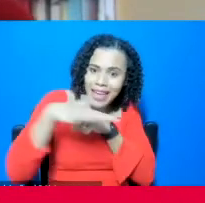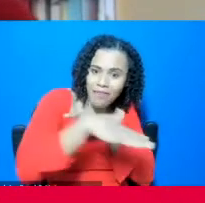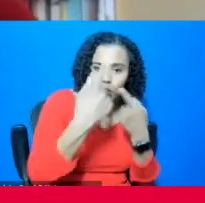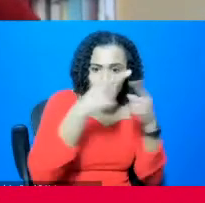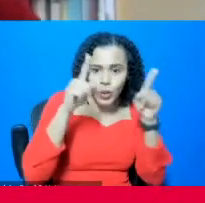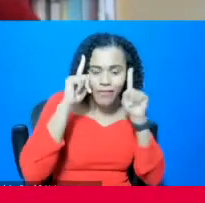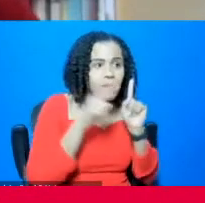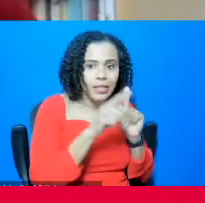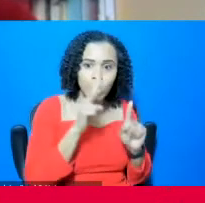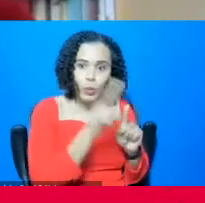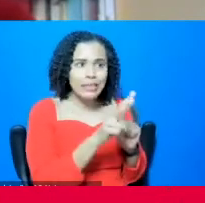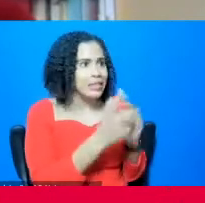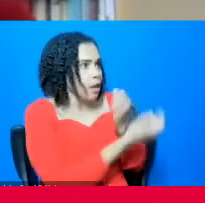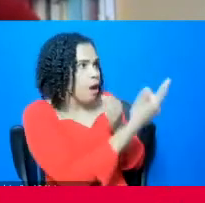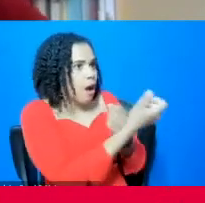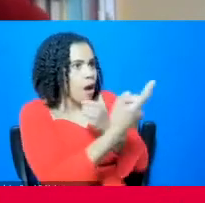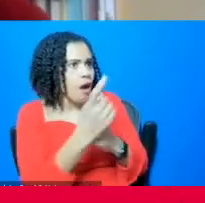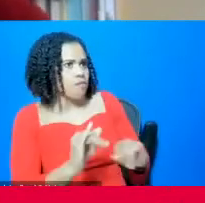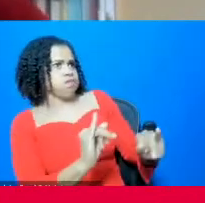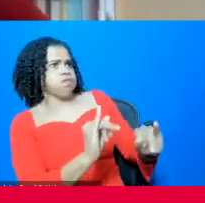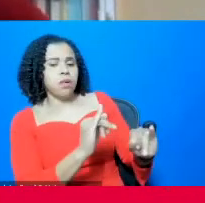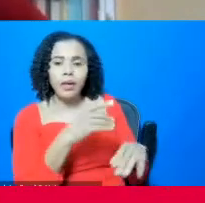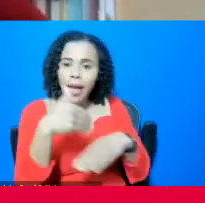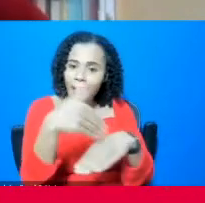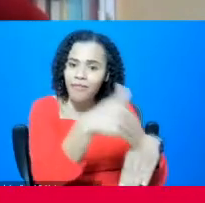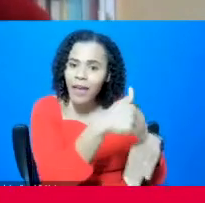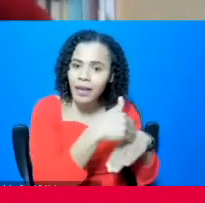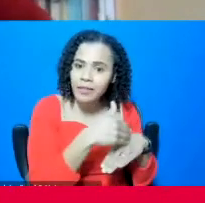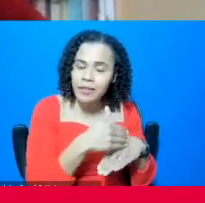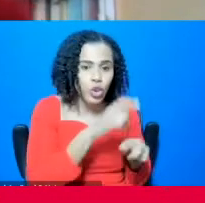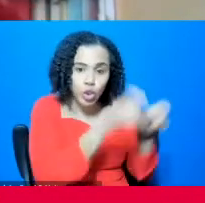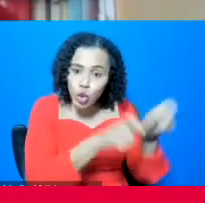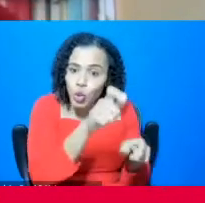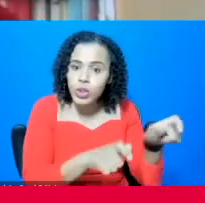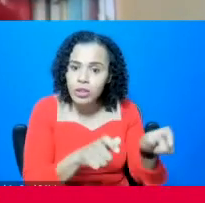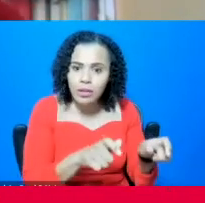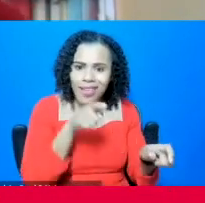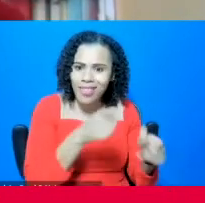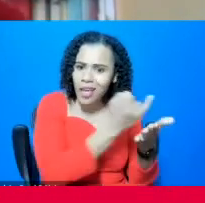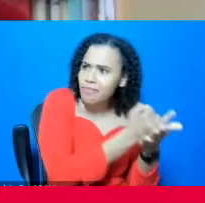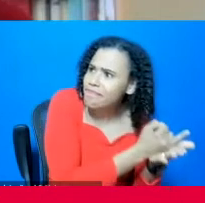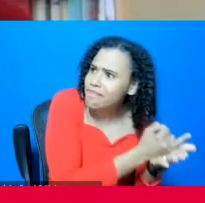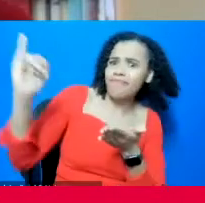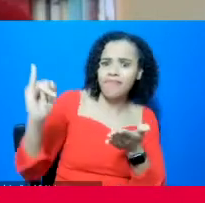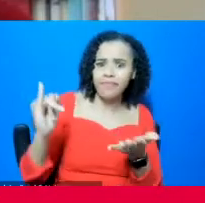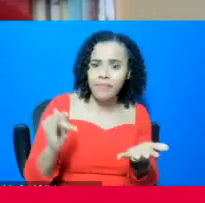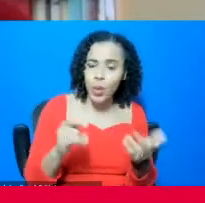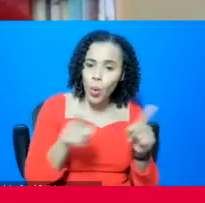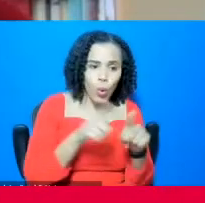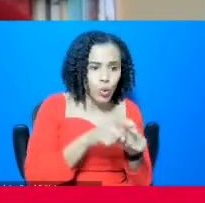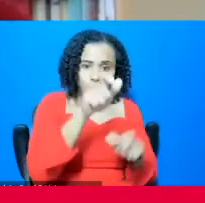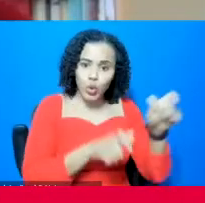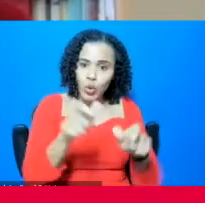has far-reaching effects for not just students organizing against the arms trade, but students fighting on the front